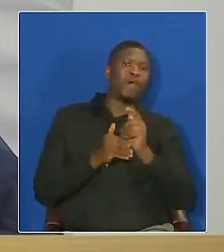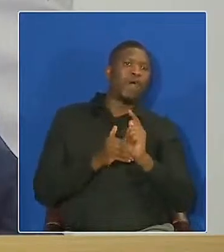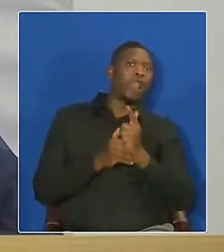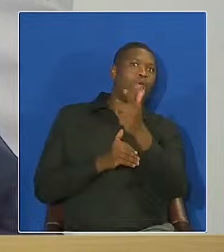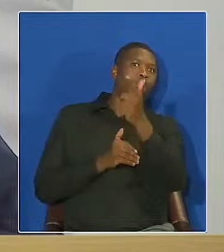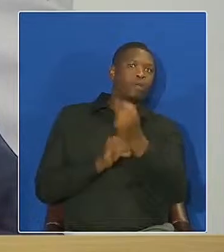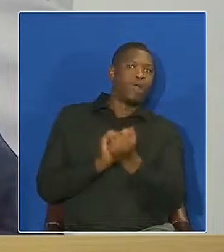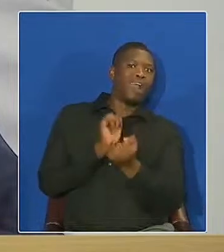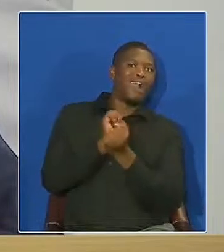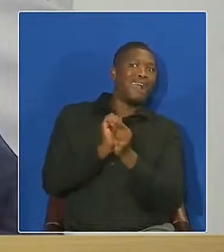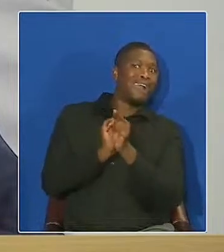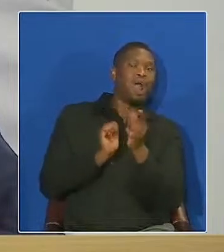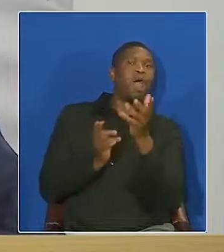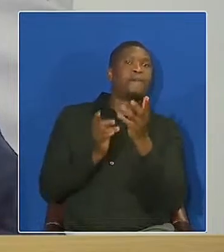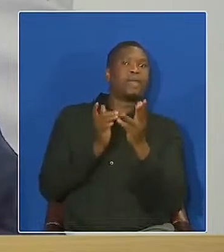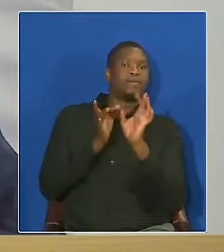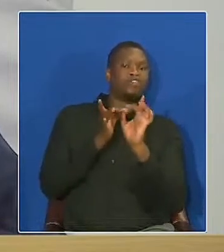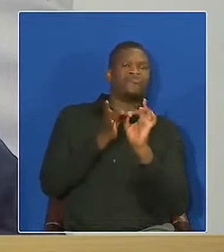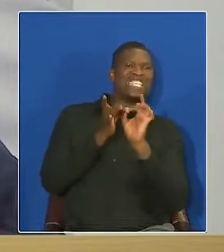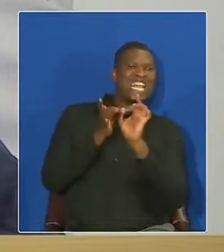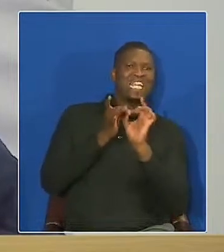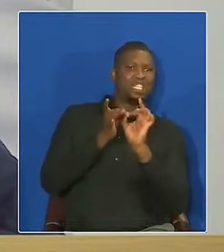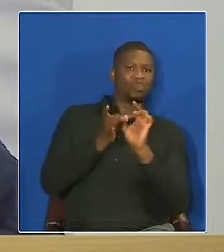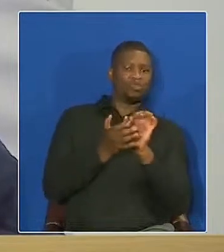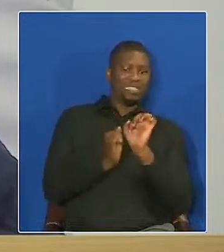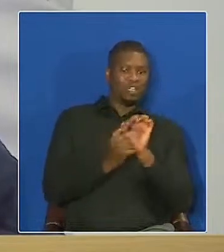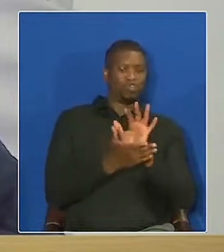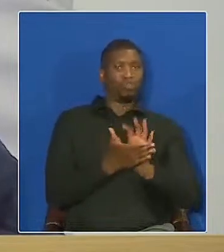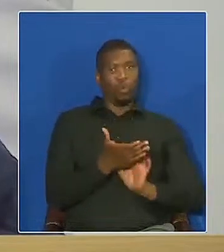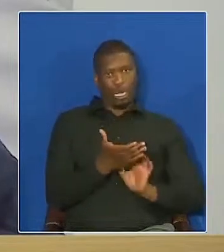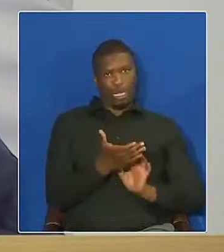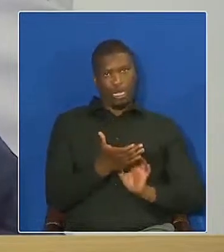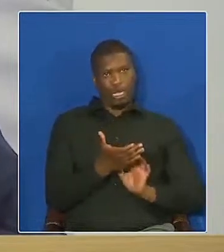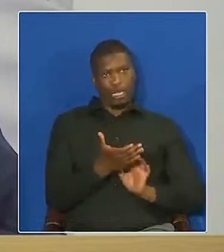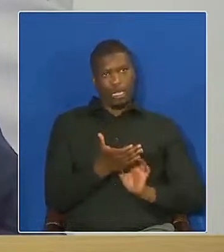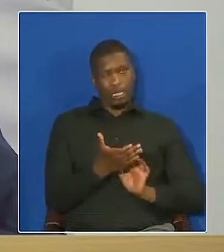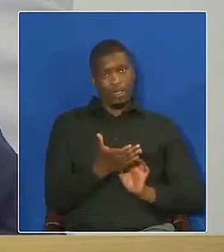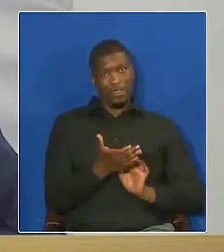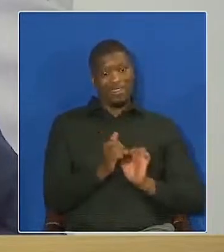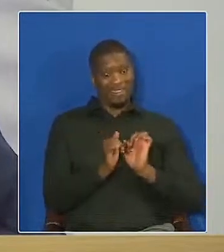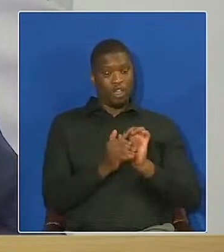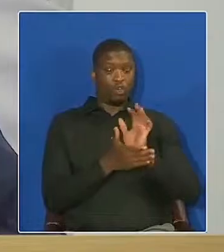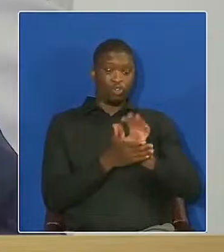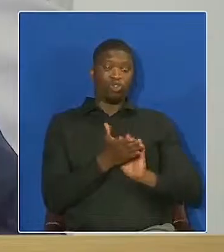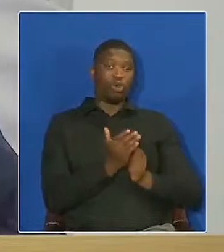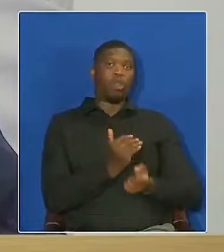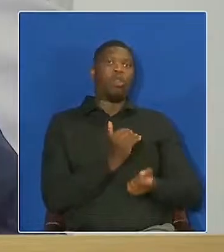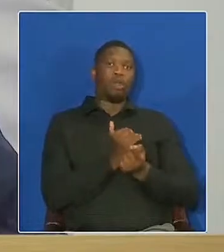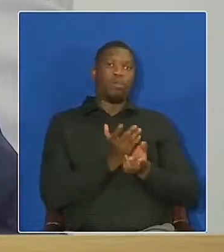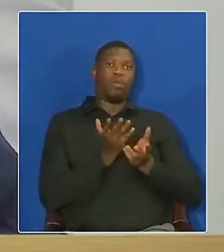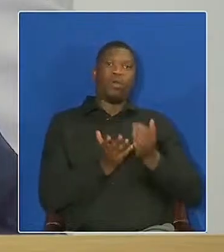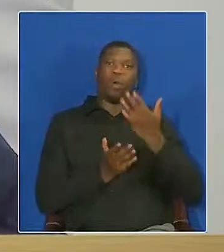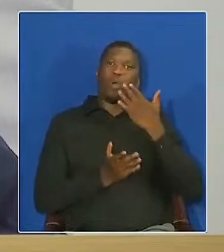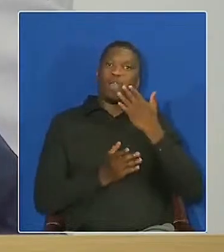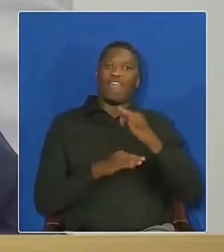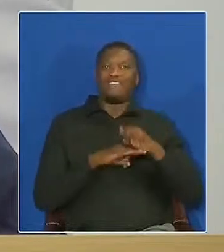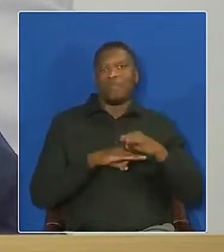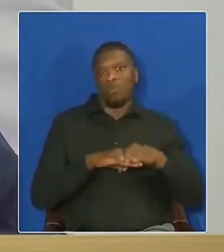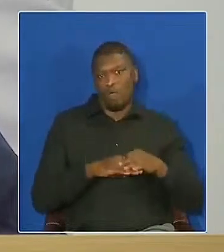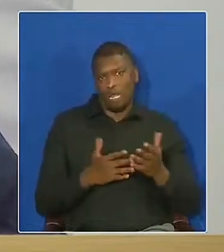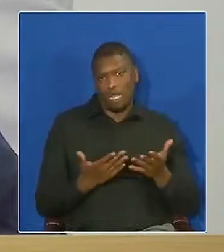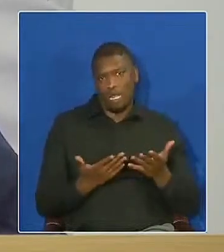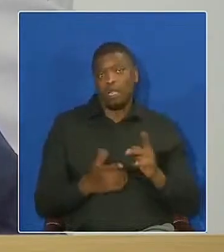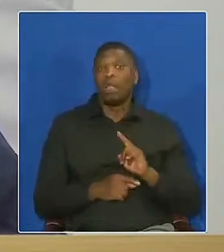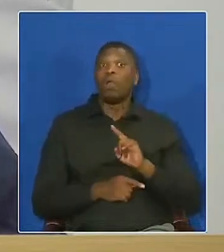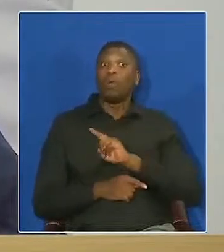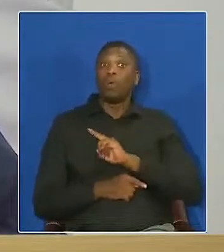might be related to the story that is made in February,